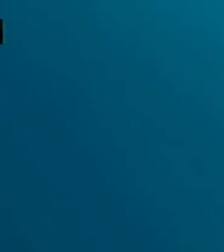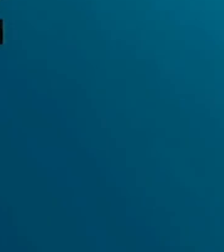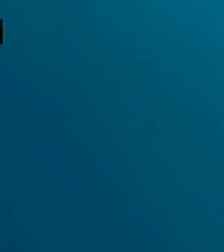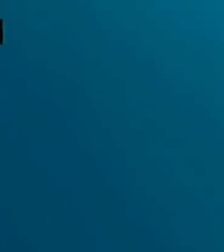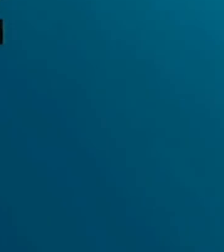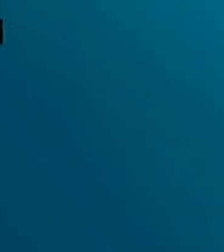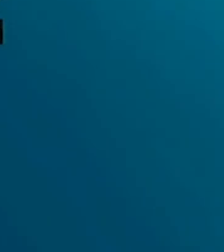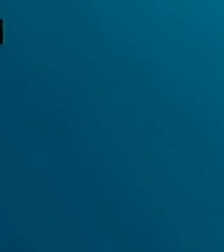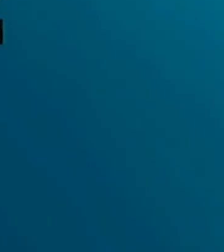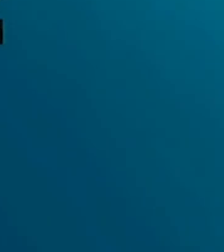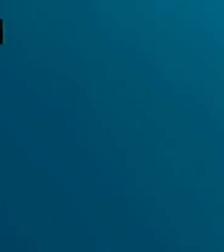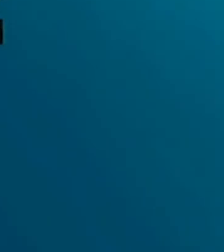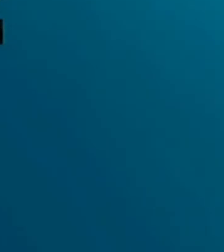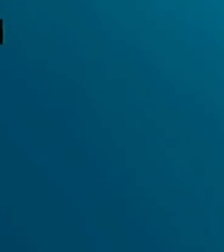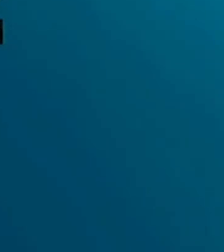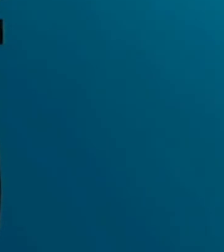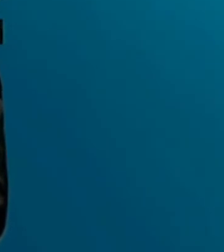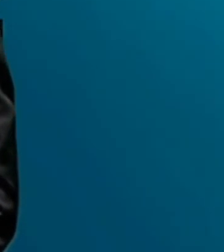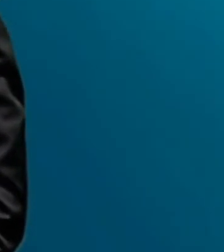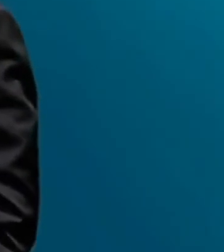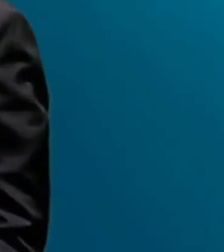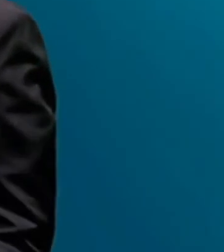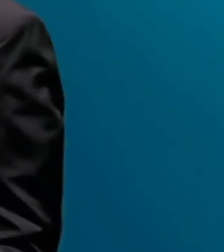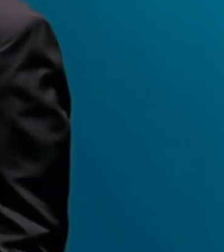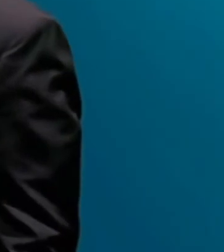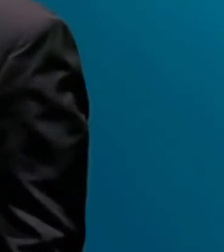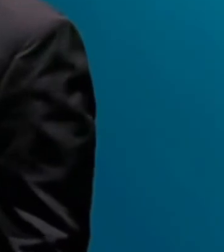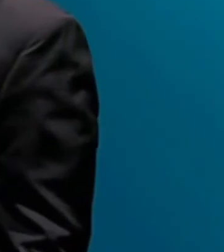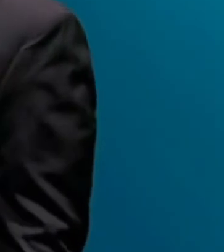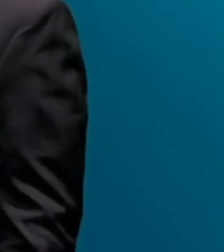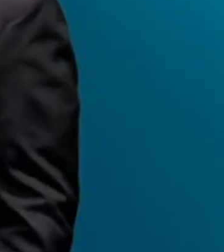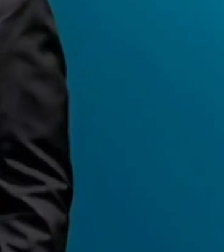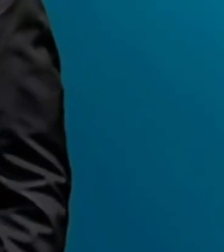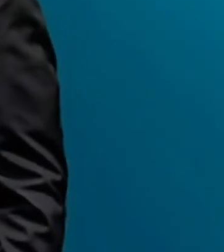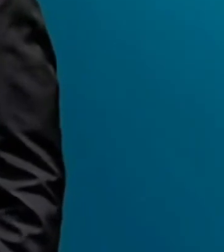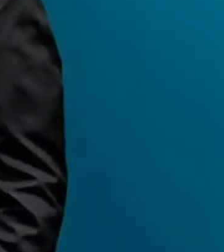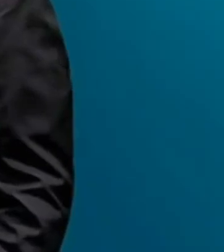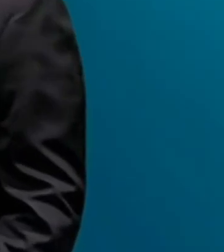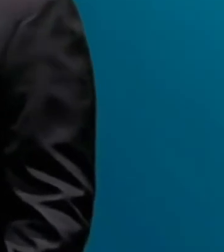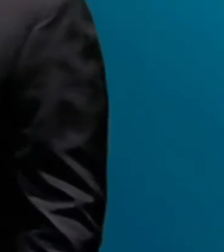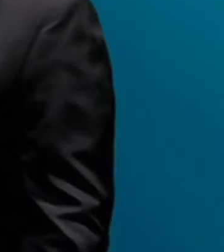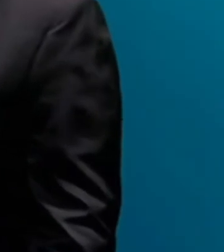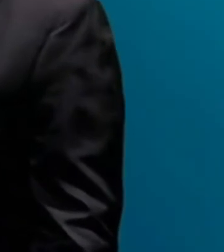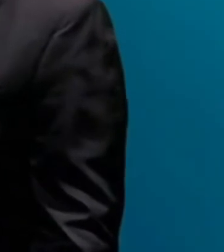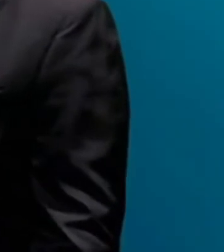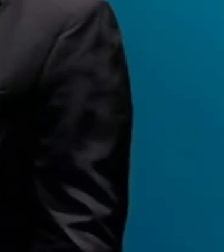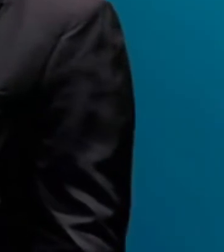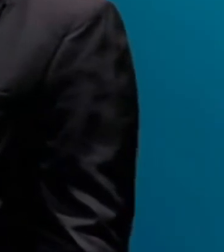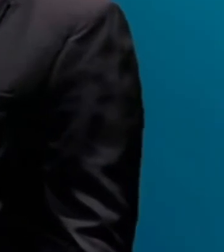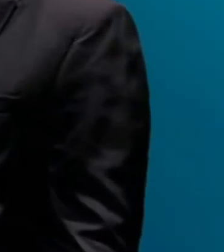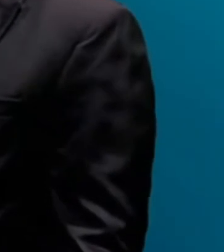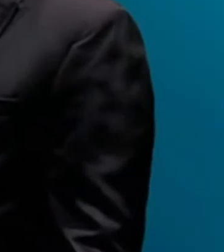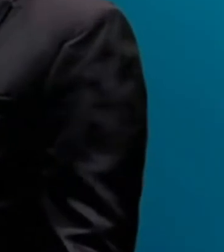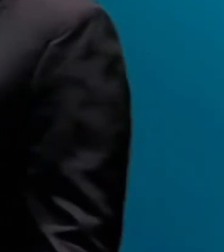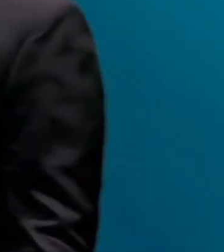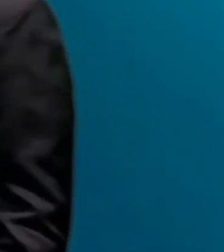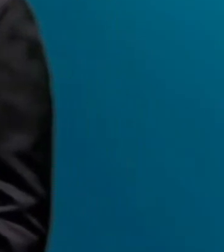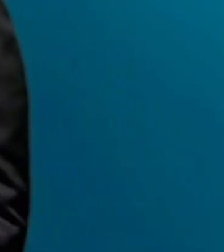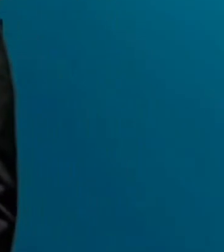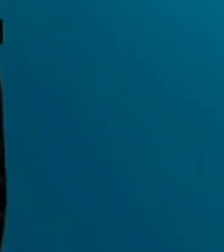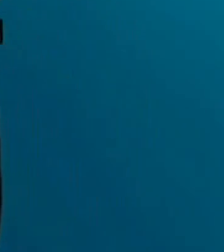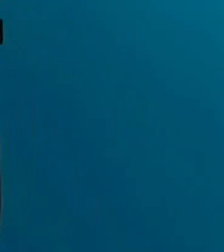boso ba re a re tlhokomeleng re ka ba le mo montši o tla tšutša ka lewatleng ka dikarolong tšeng la ka moswane re sa bona gabotse go le ka dikarolong tša ka Cape Town moya